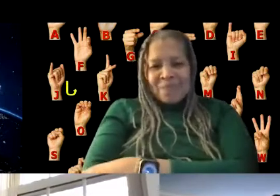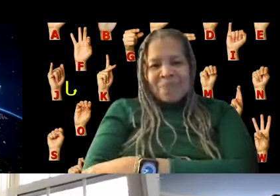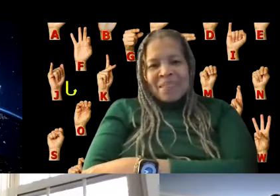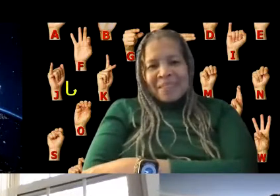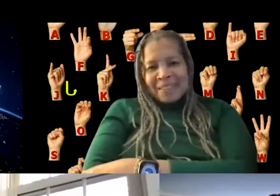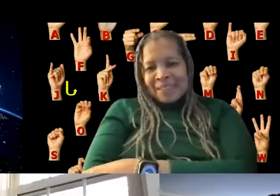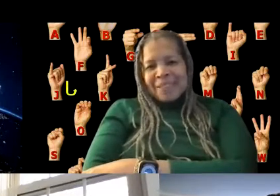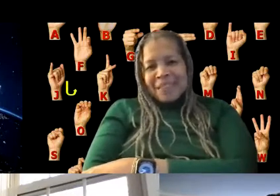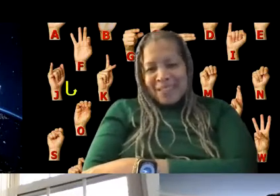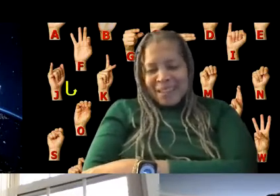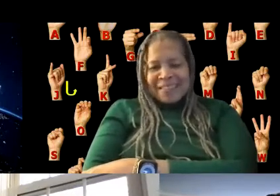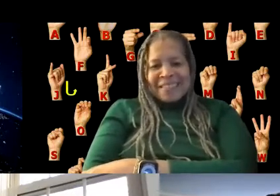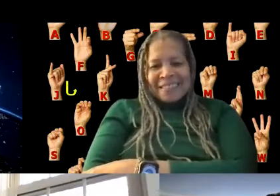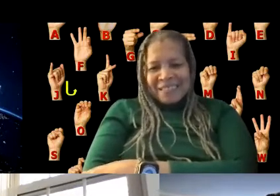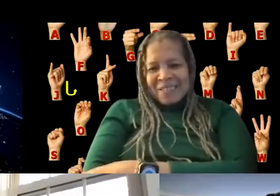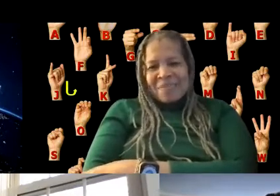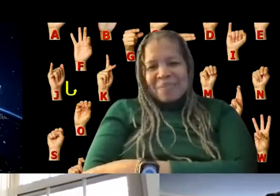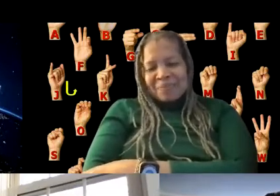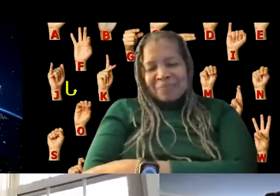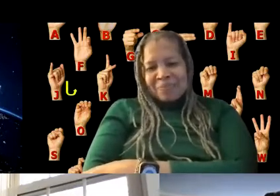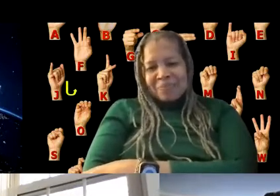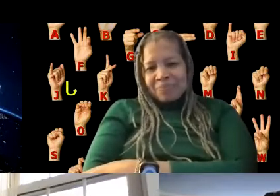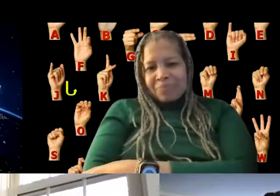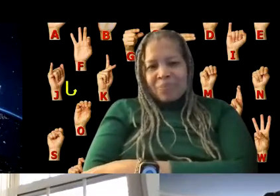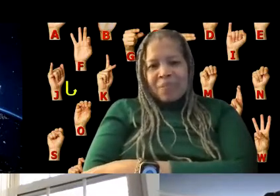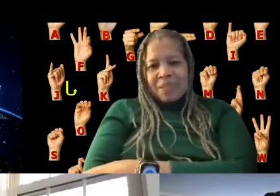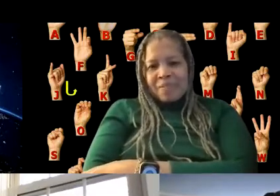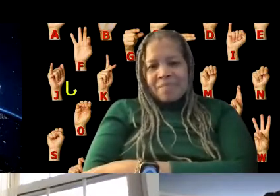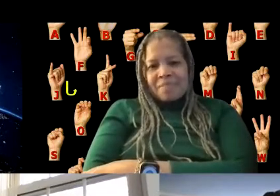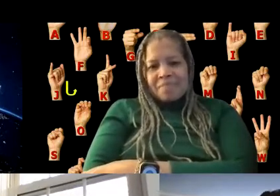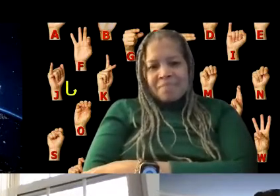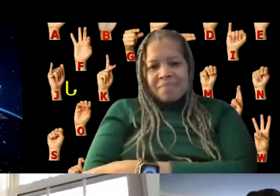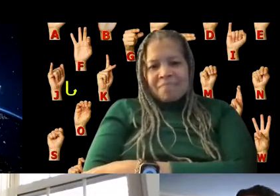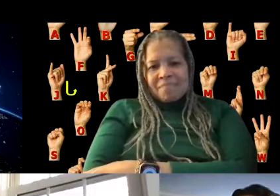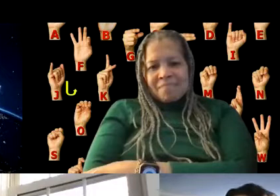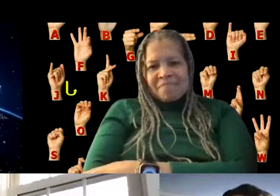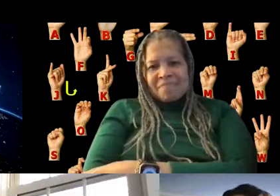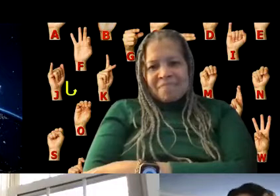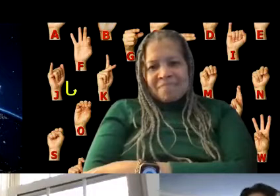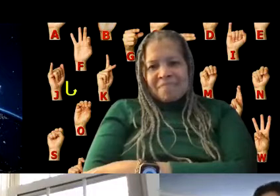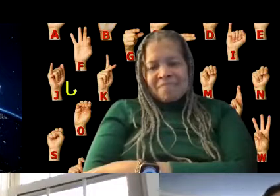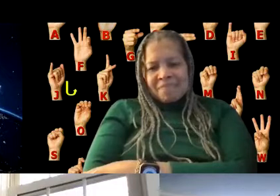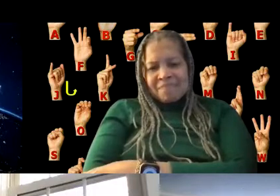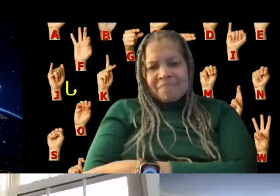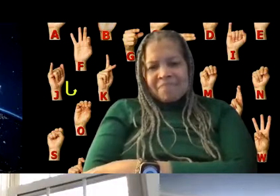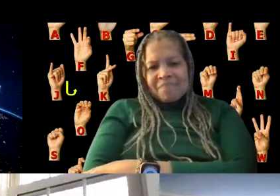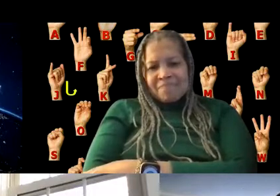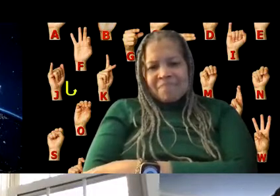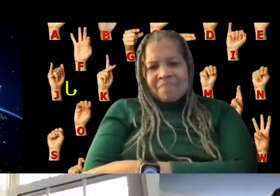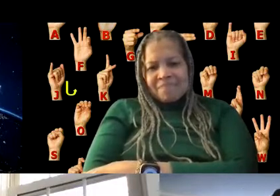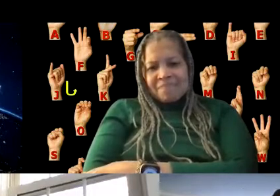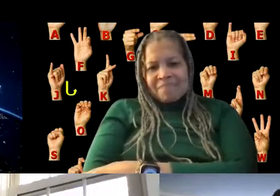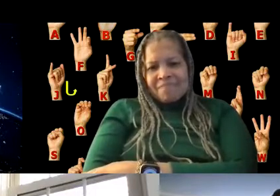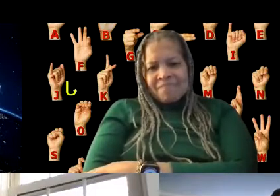Oh, I hope so. Exactly. I would agree with that. I think diversity comes in a lot of different